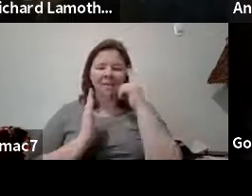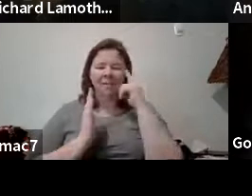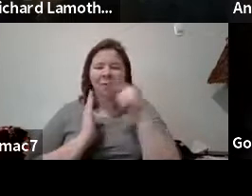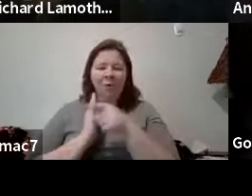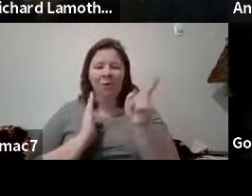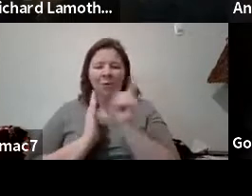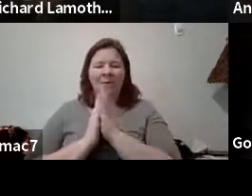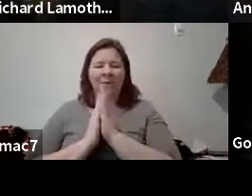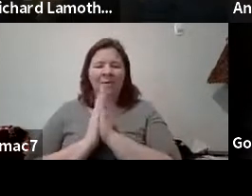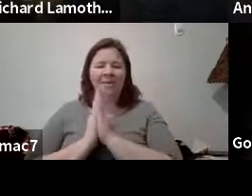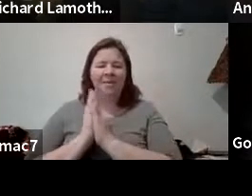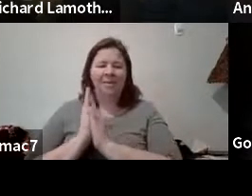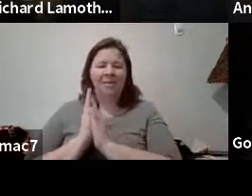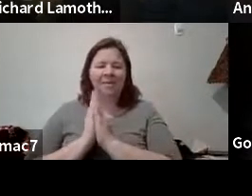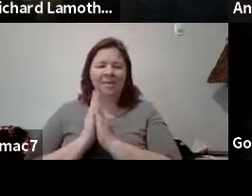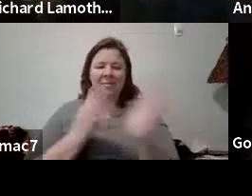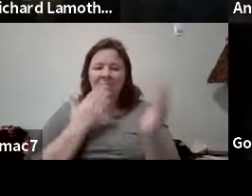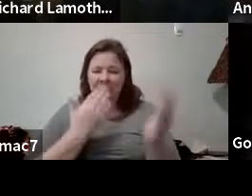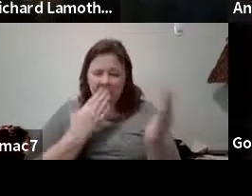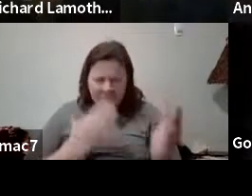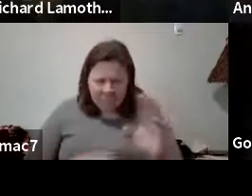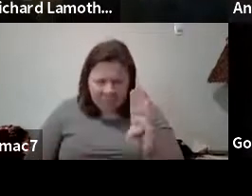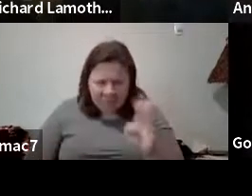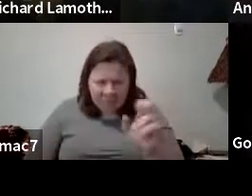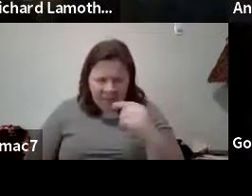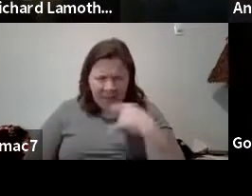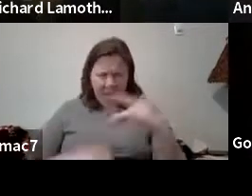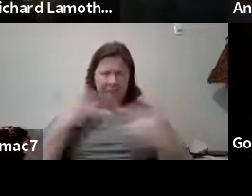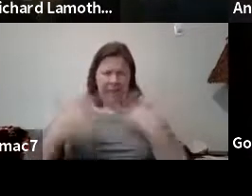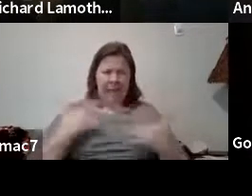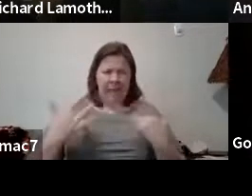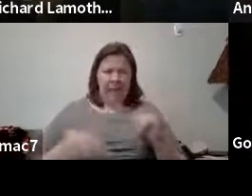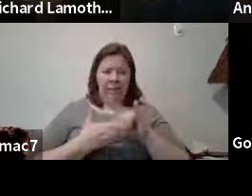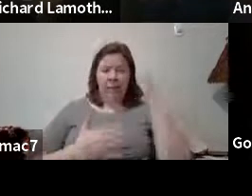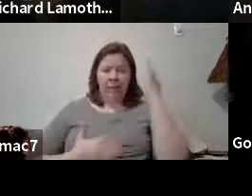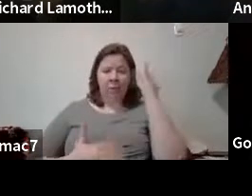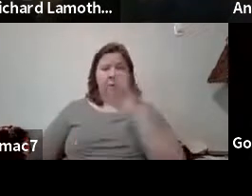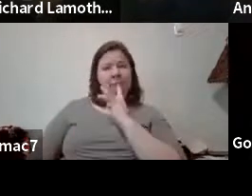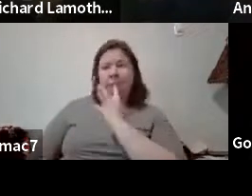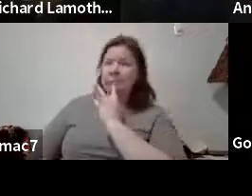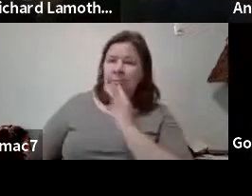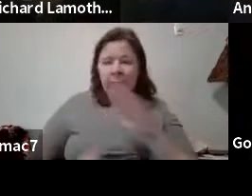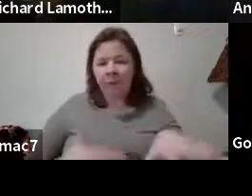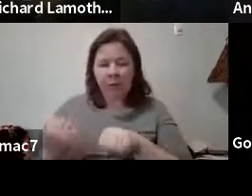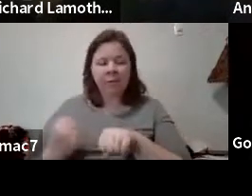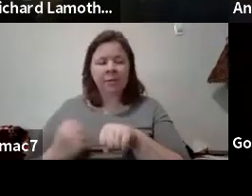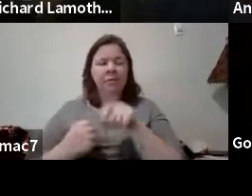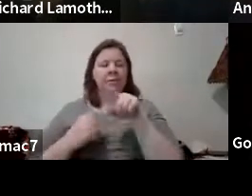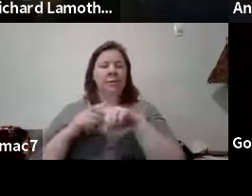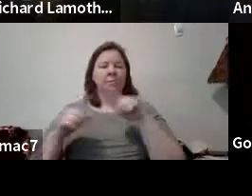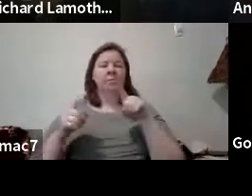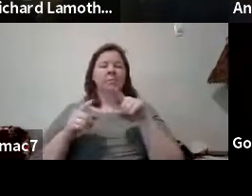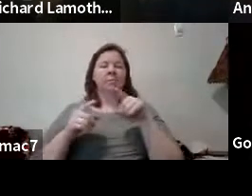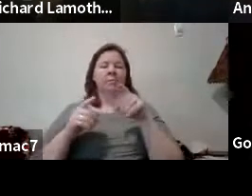Thank you. Thank you, Ben. I'm sorry, I get excited and that's why I speak so fast, but we'll leave most of the talking to Dr.